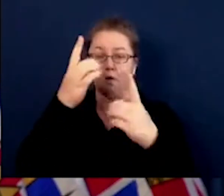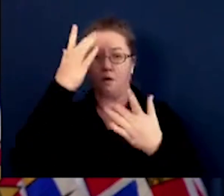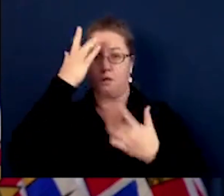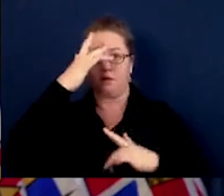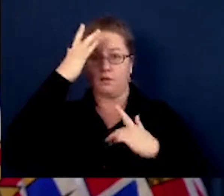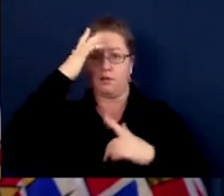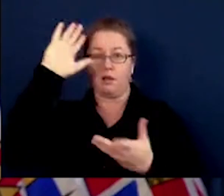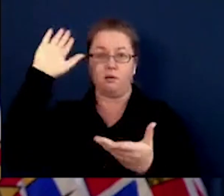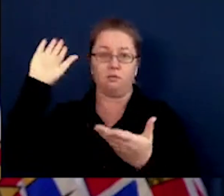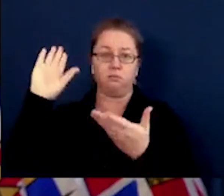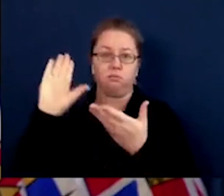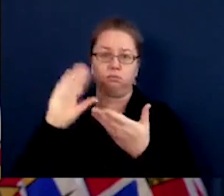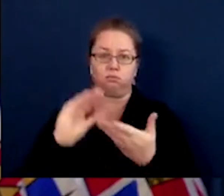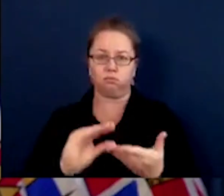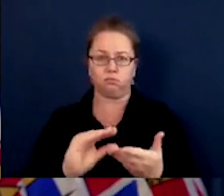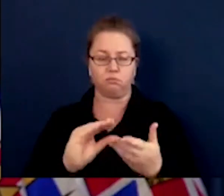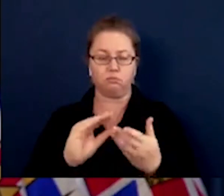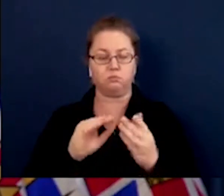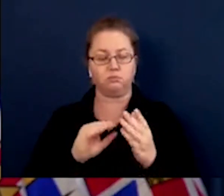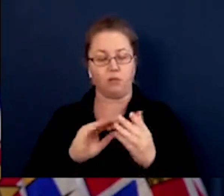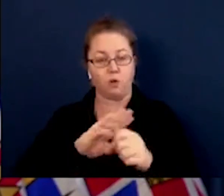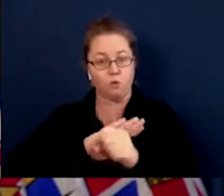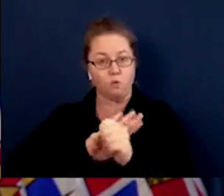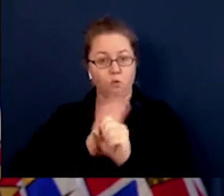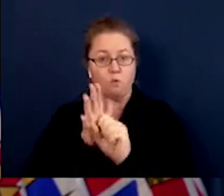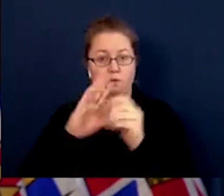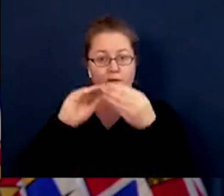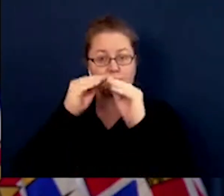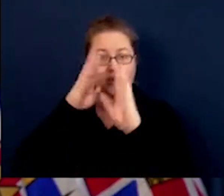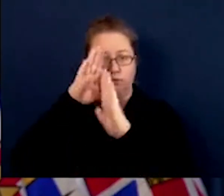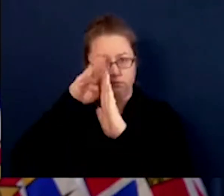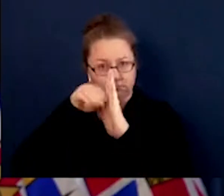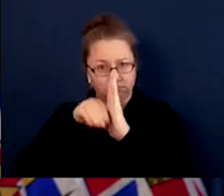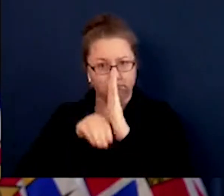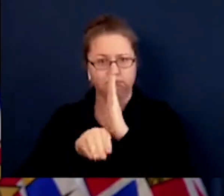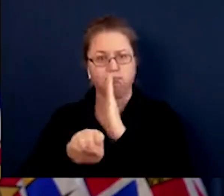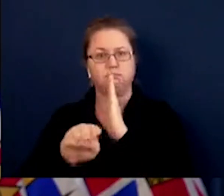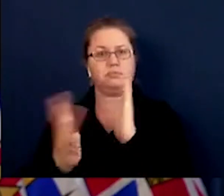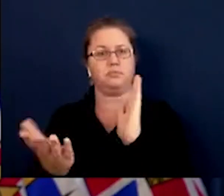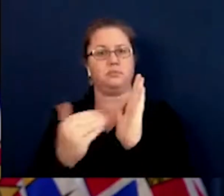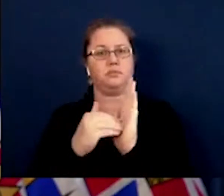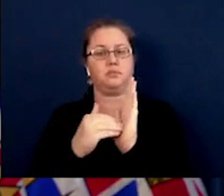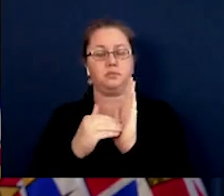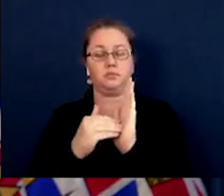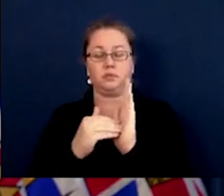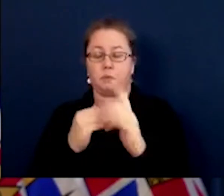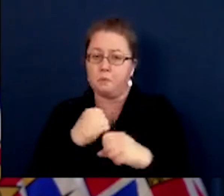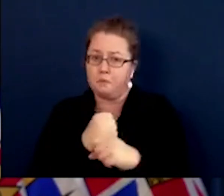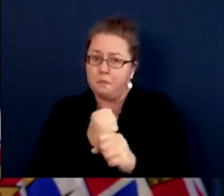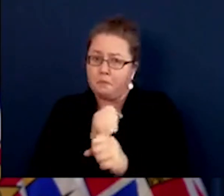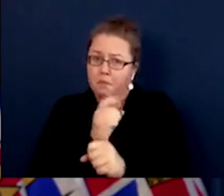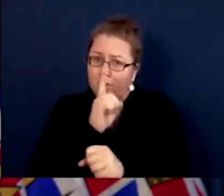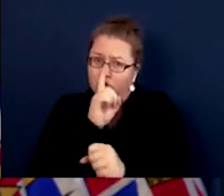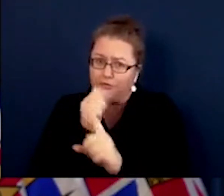transmission. So make sure you and your employees are doing what we need to keep everybody